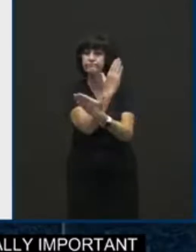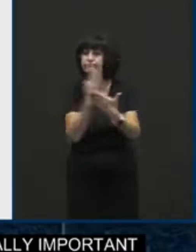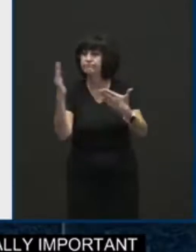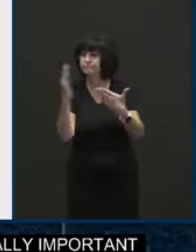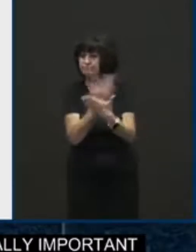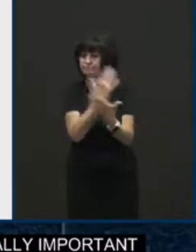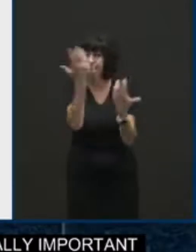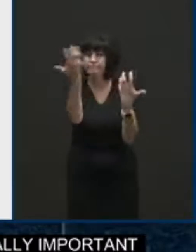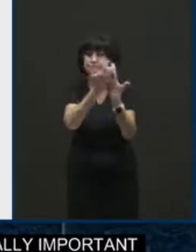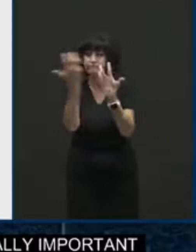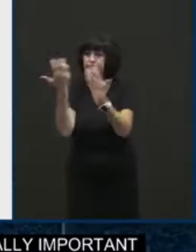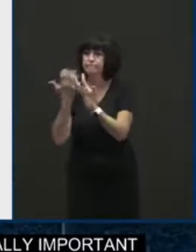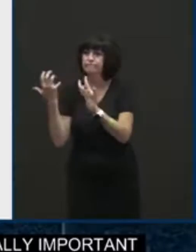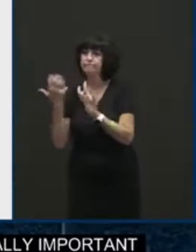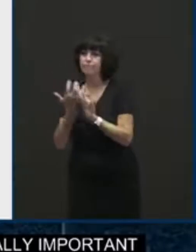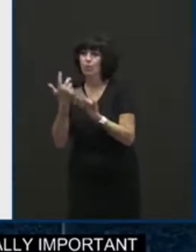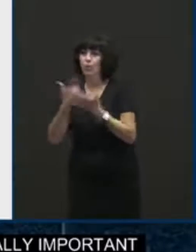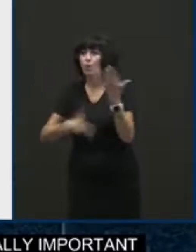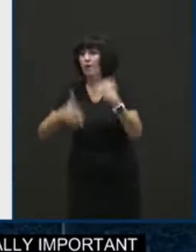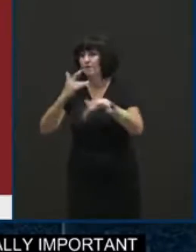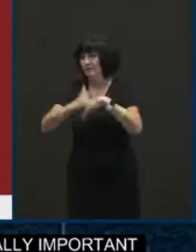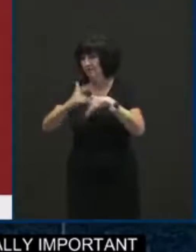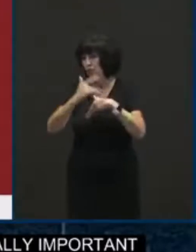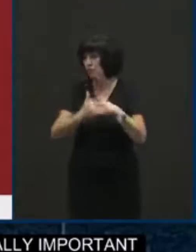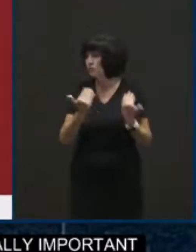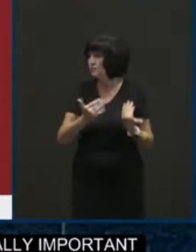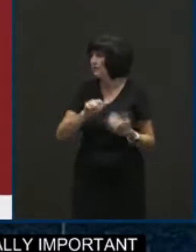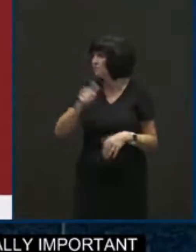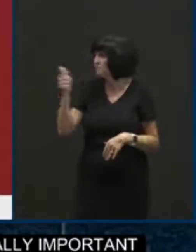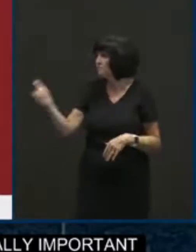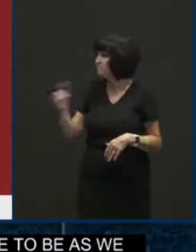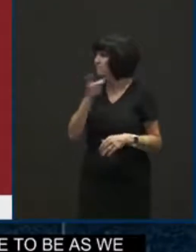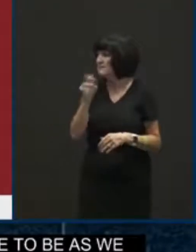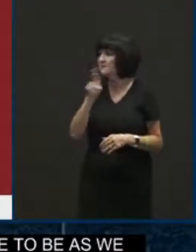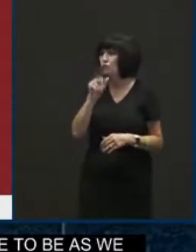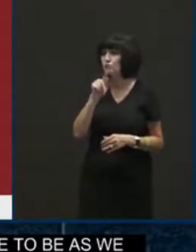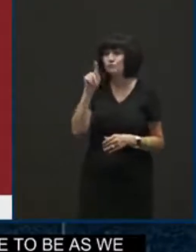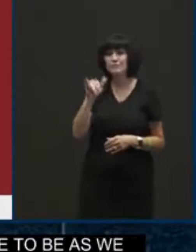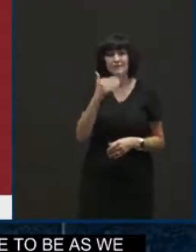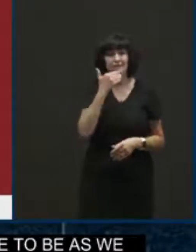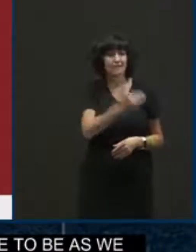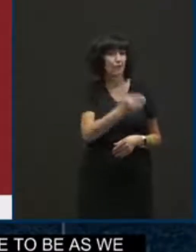into the fall and winter. Dr. Rattay? Great,